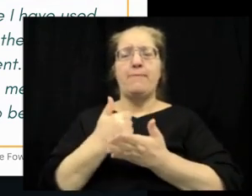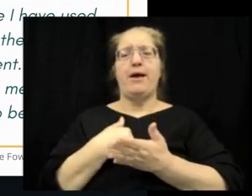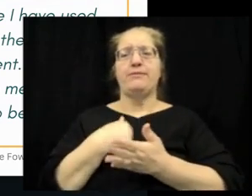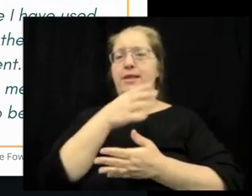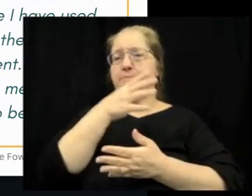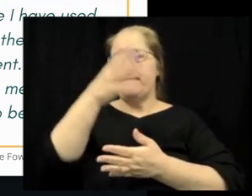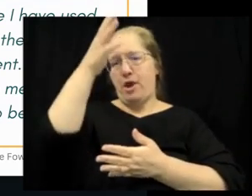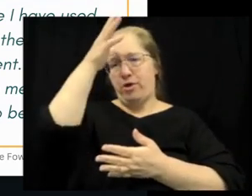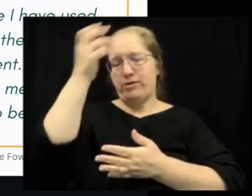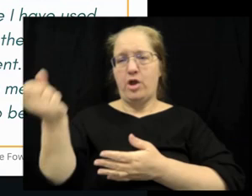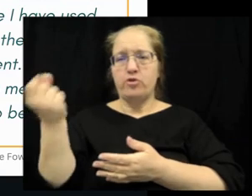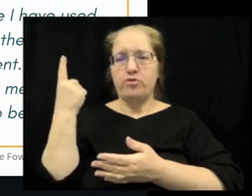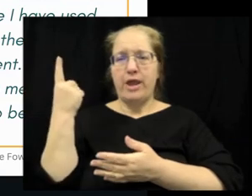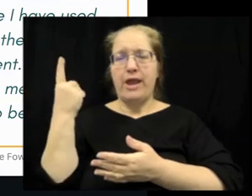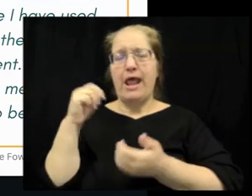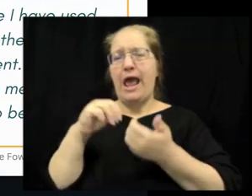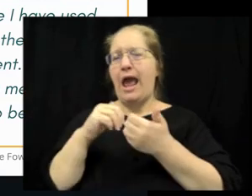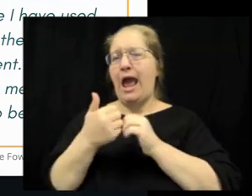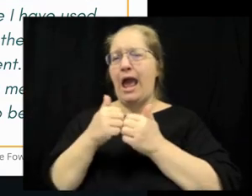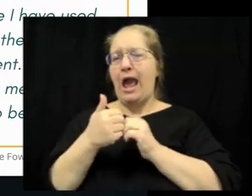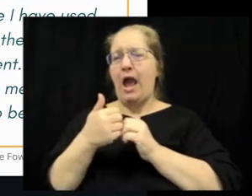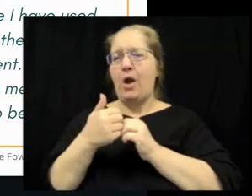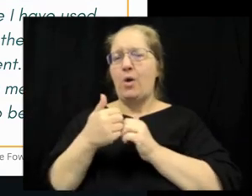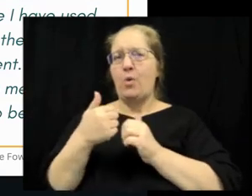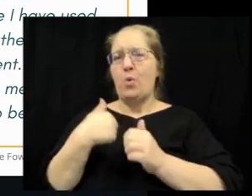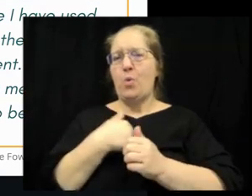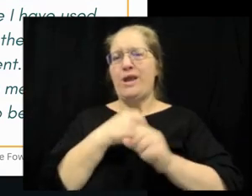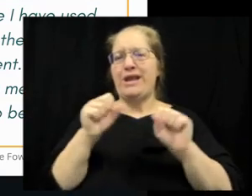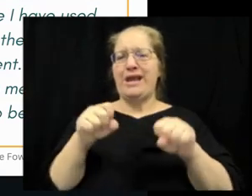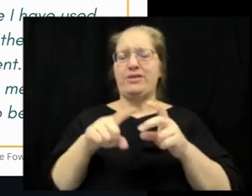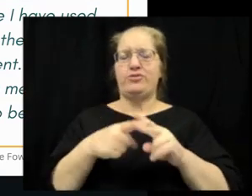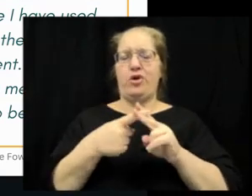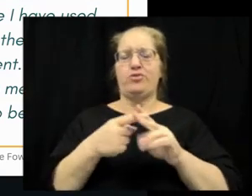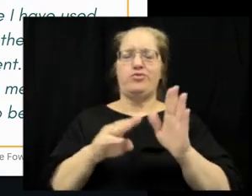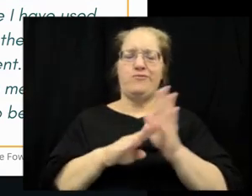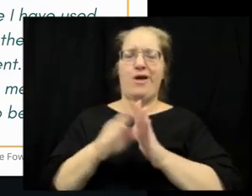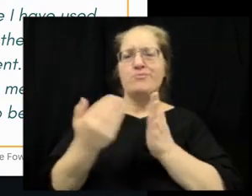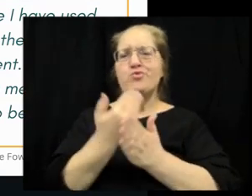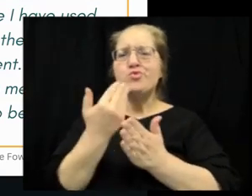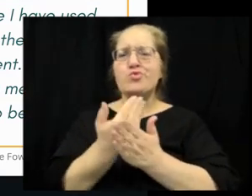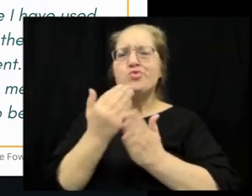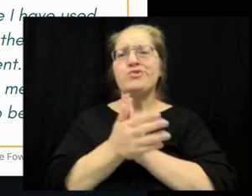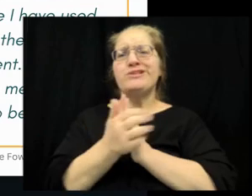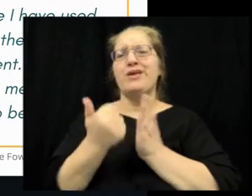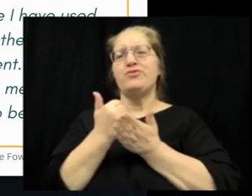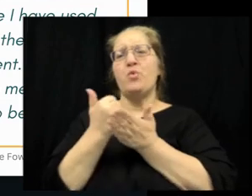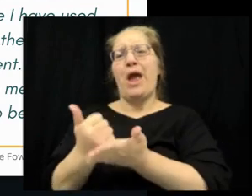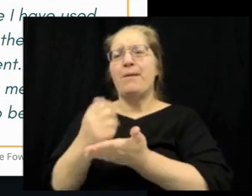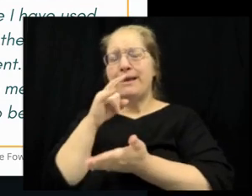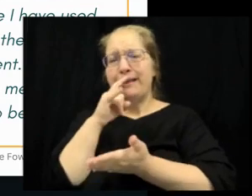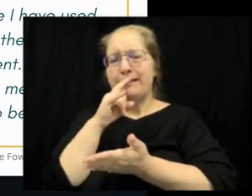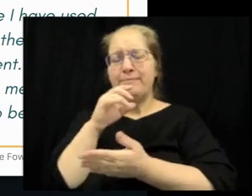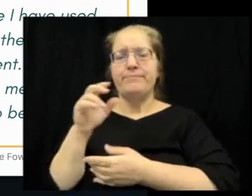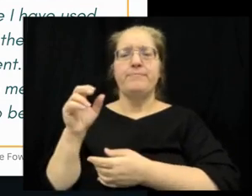parents understand how can we start to develop new skills to help our kids? Oh,